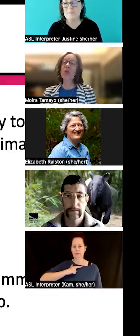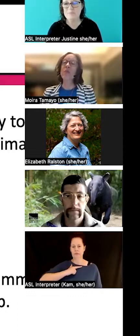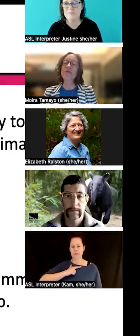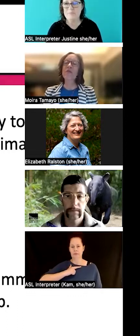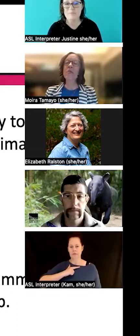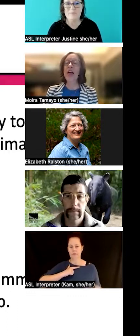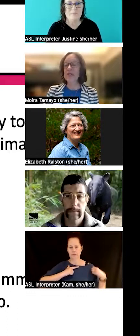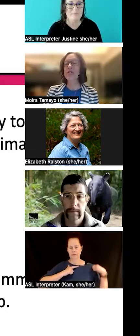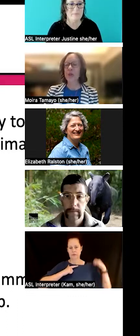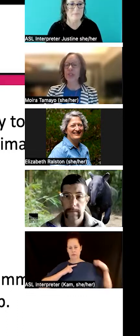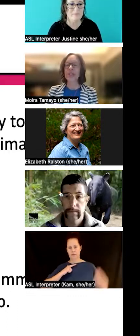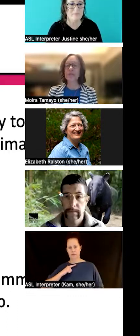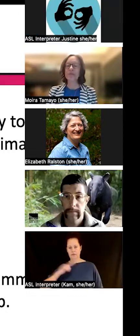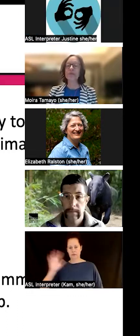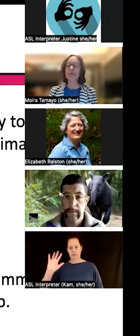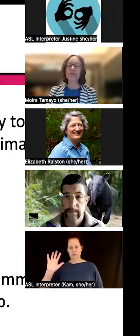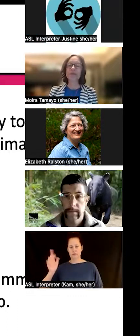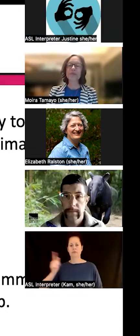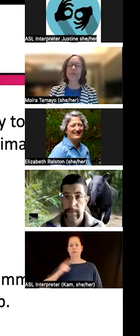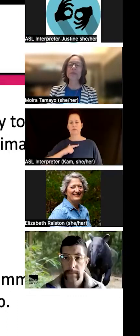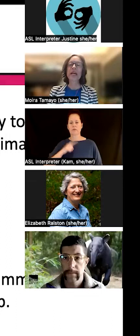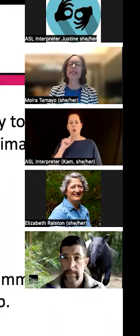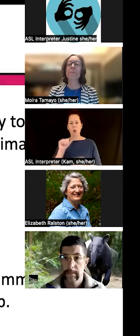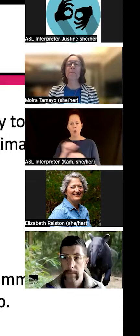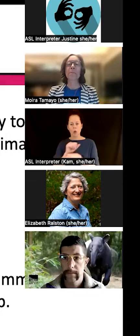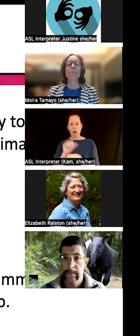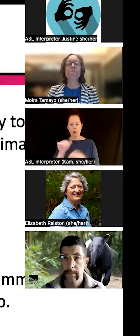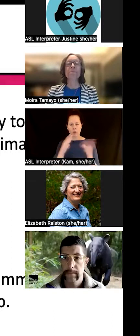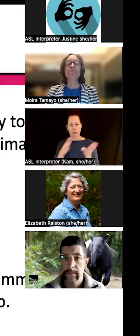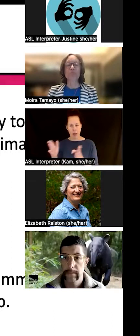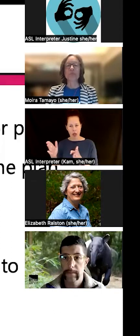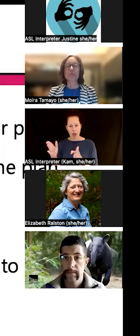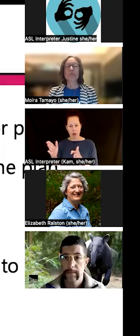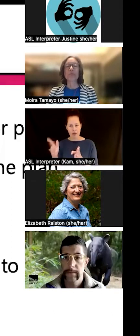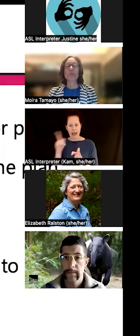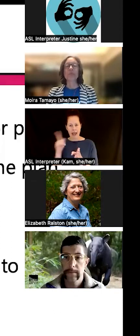solutions will be different from other solutions. Next.